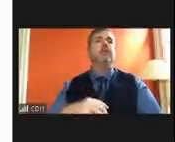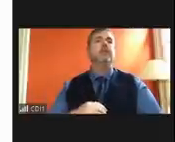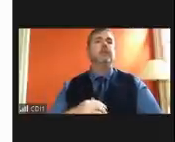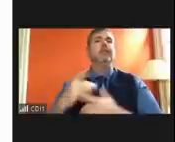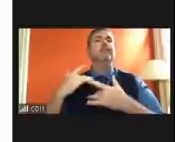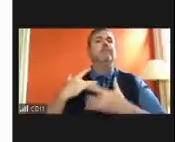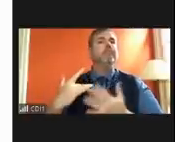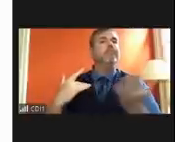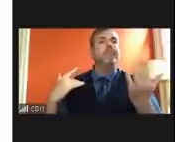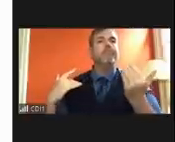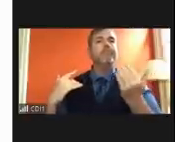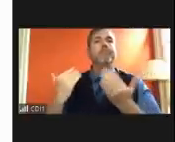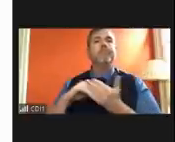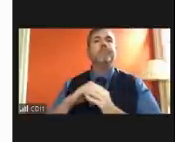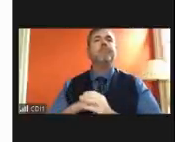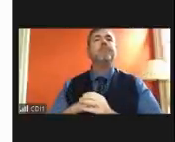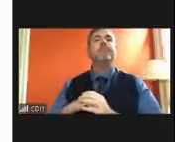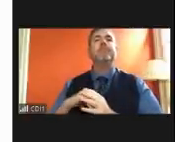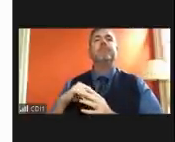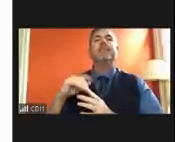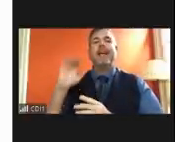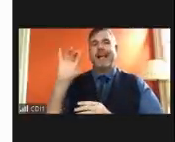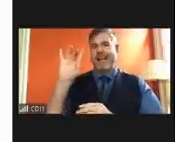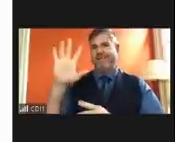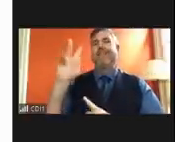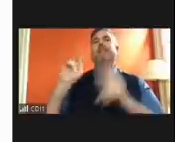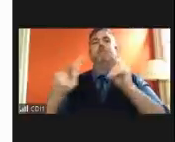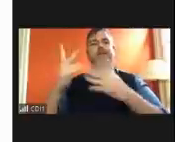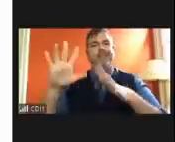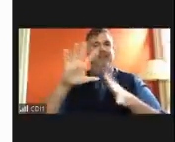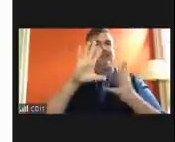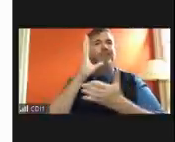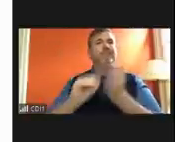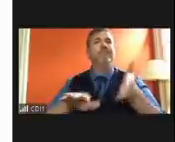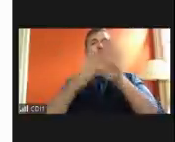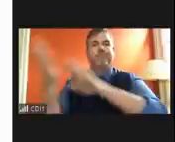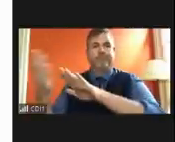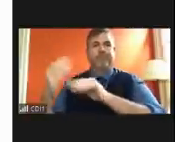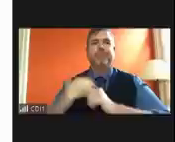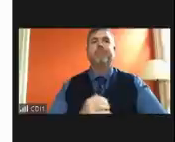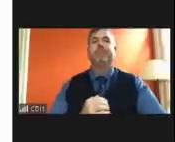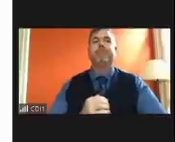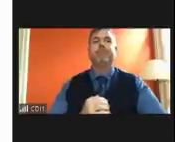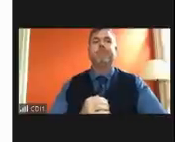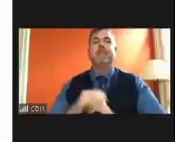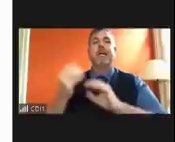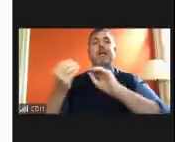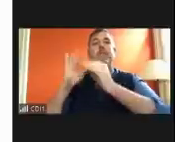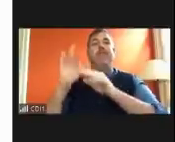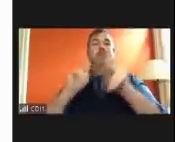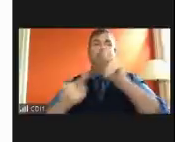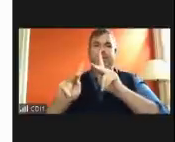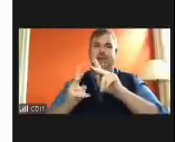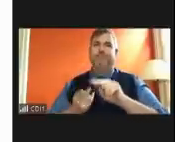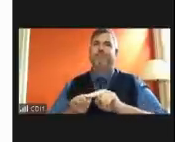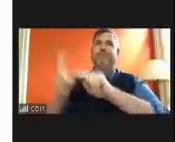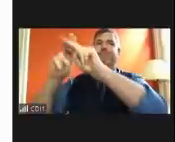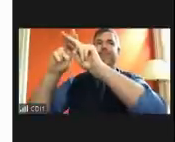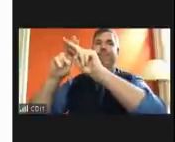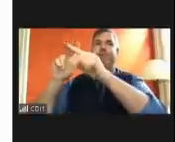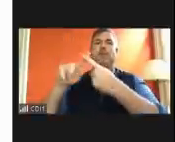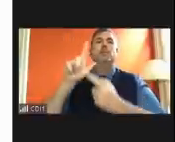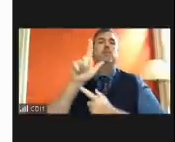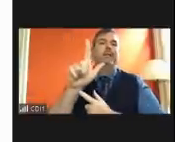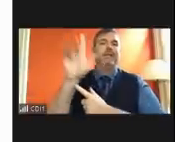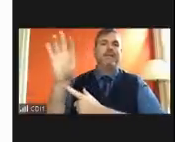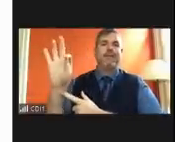85 individuals hospitalized, and our number of deaths has increased to 29. Our total percent